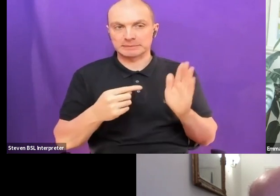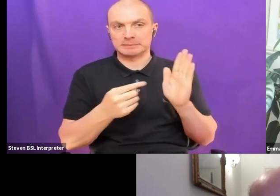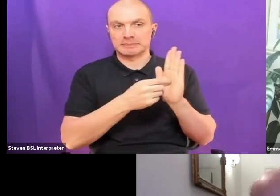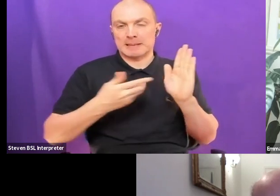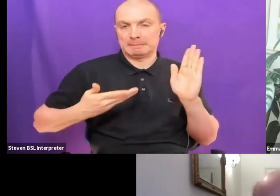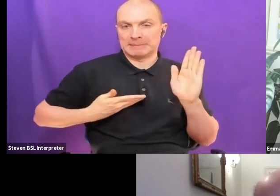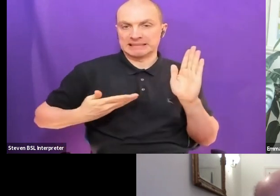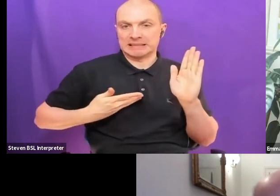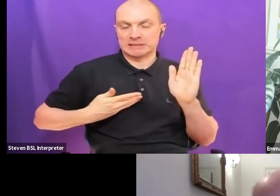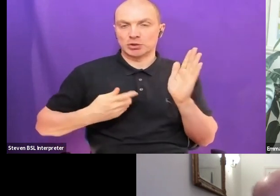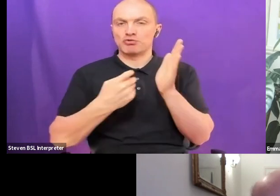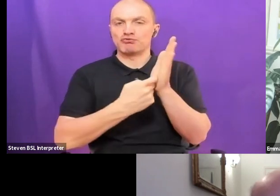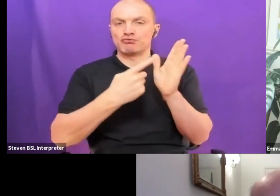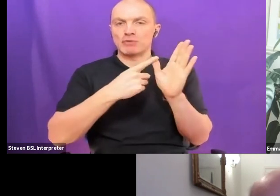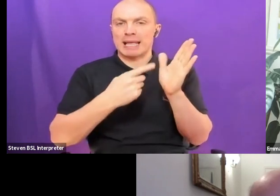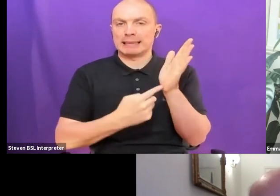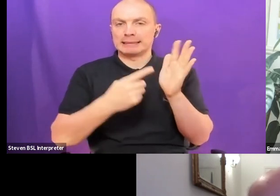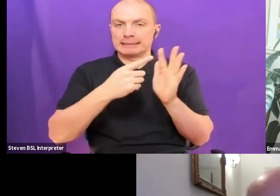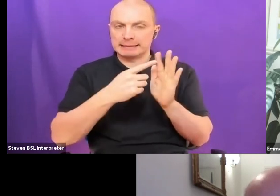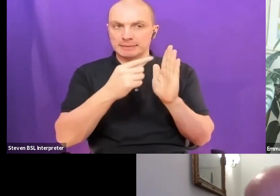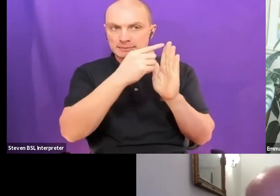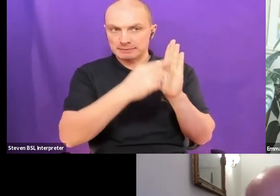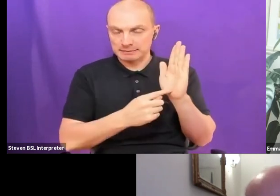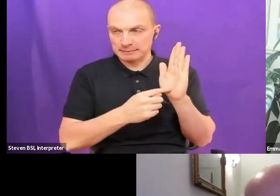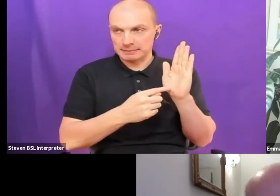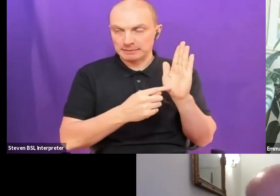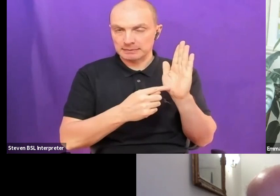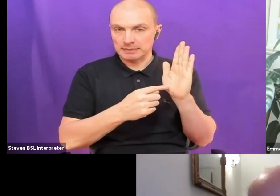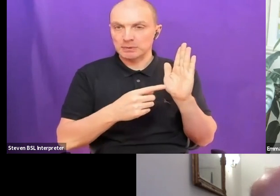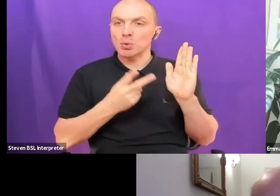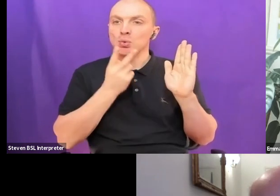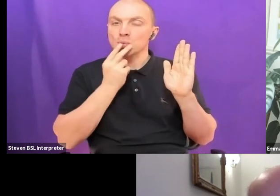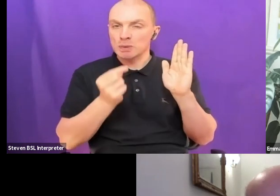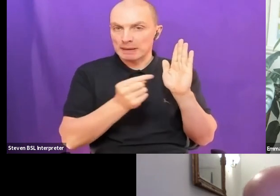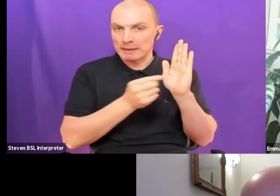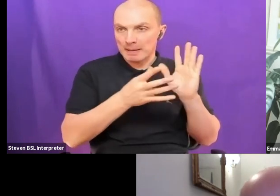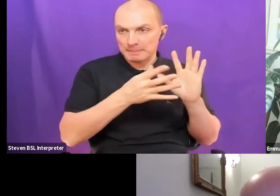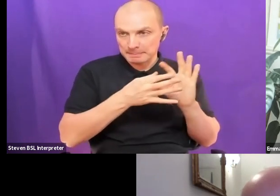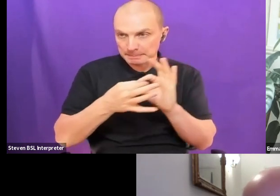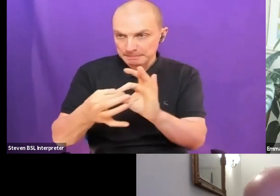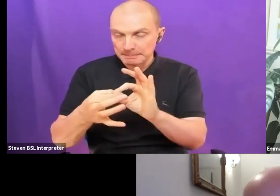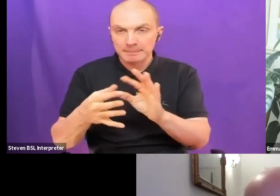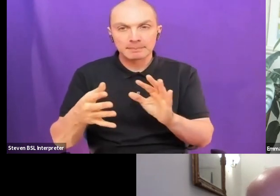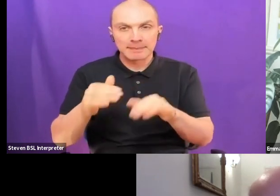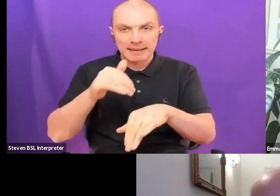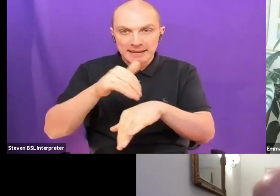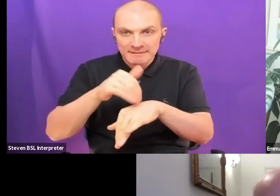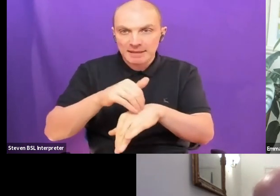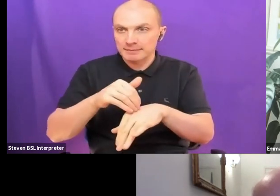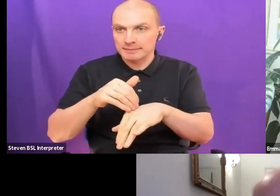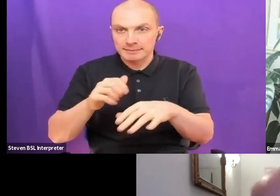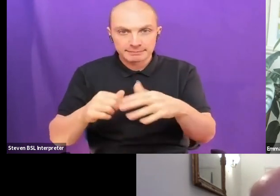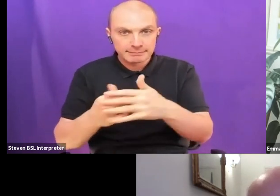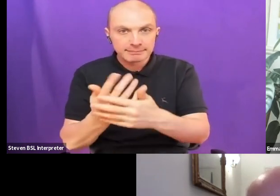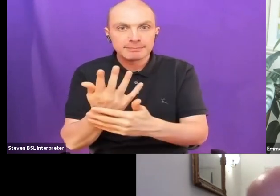But however we achieve them, the key must be to involve everyone in decisions about their communities. Max will be